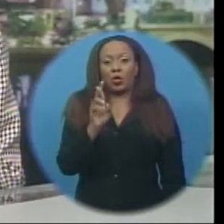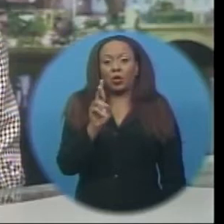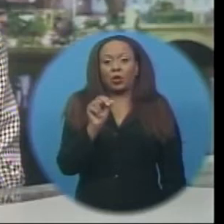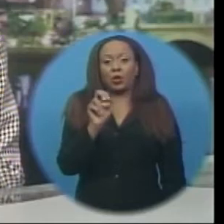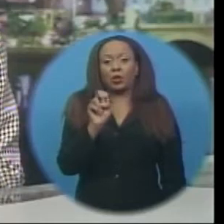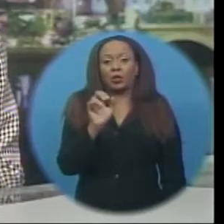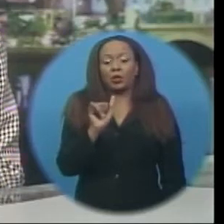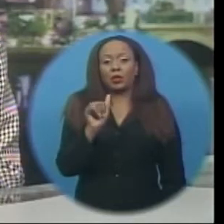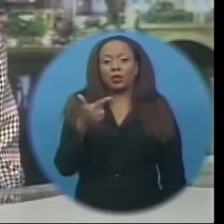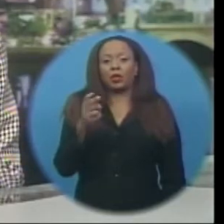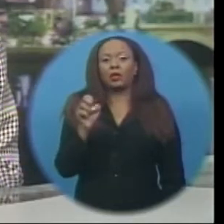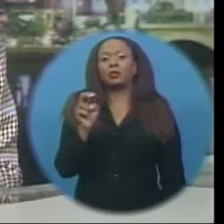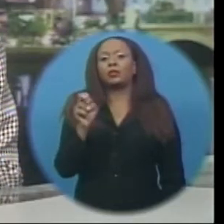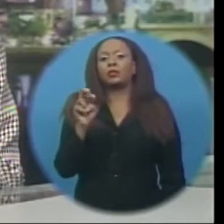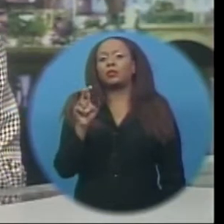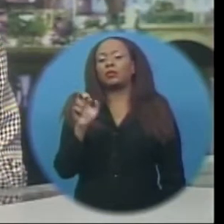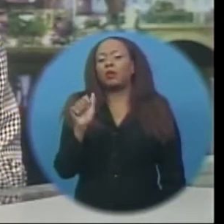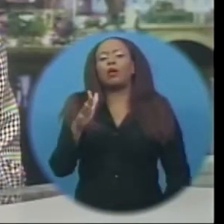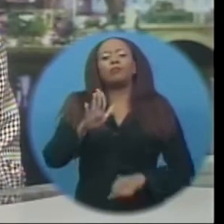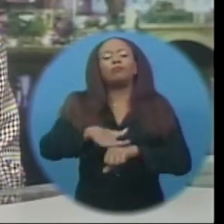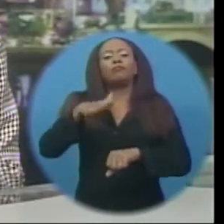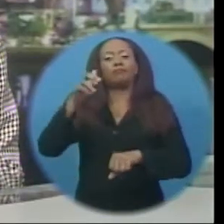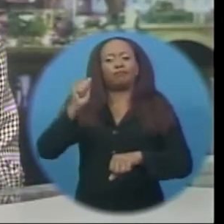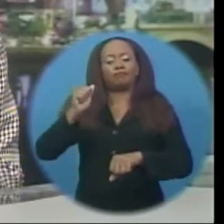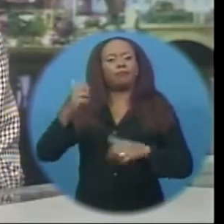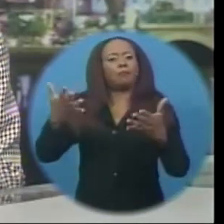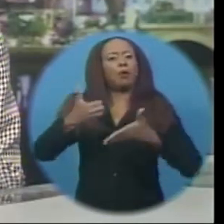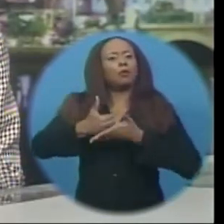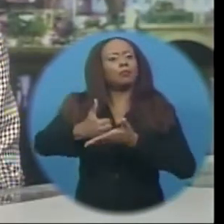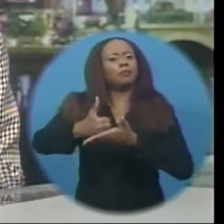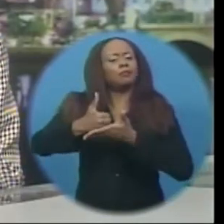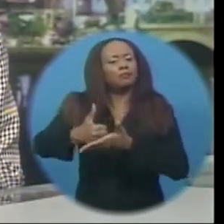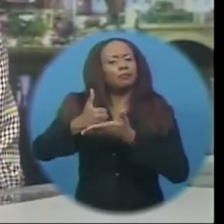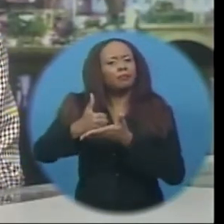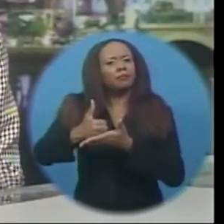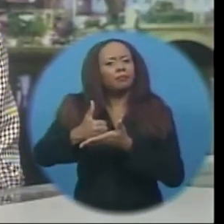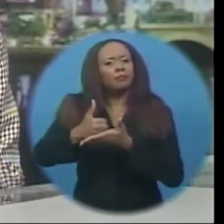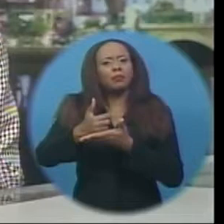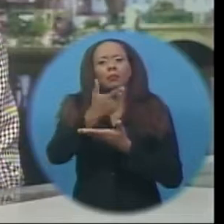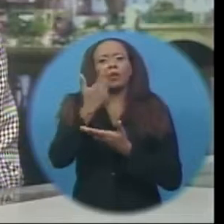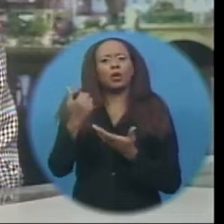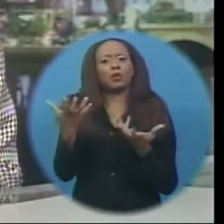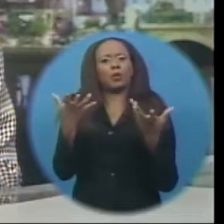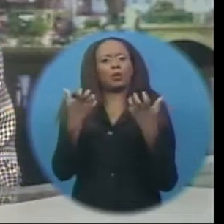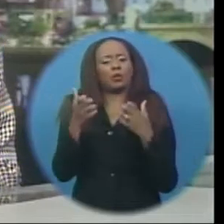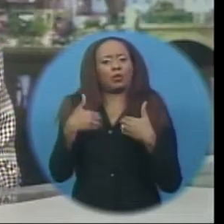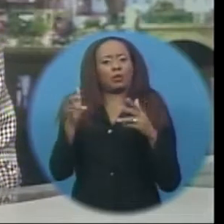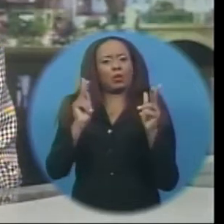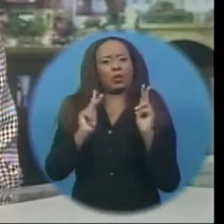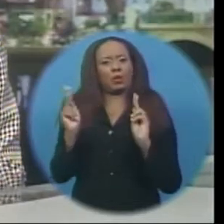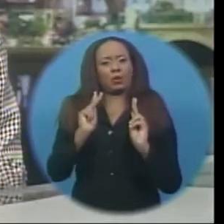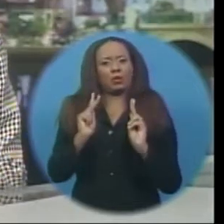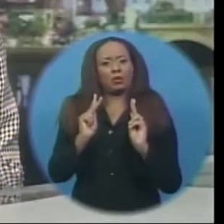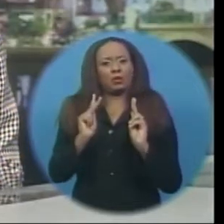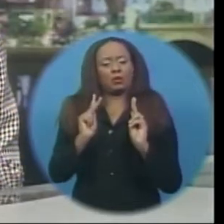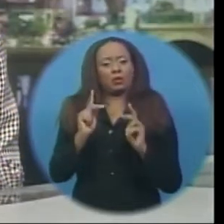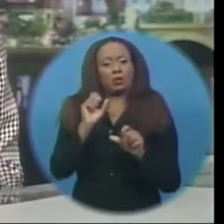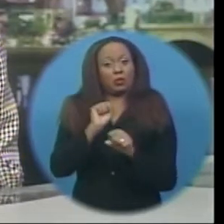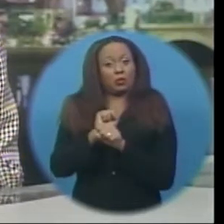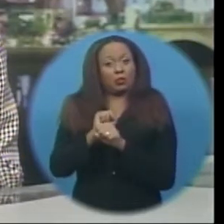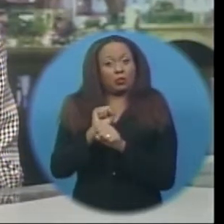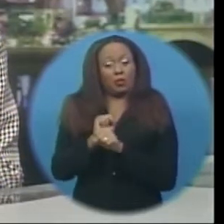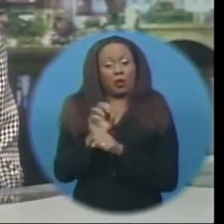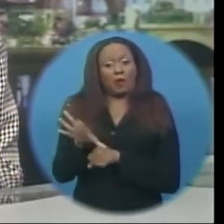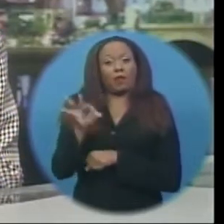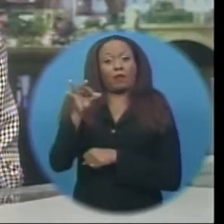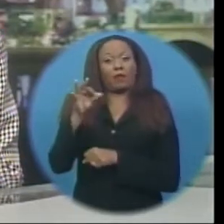out an appeal to international donors for assistance to bring down the levels of youth unemployment in the Caribbean. Adriel Brathwaite